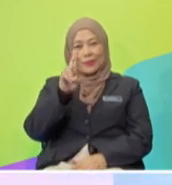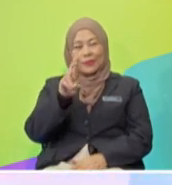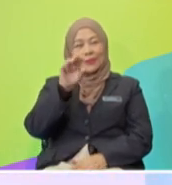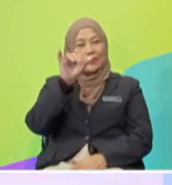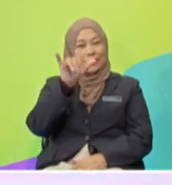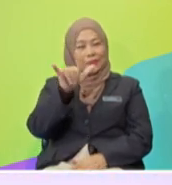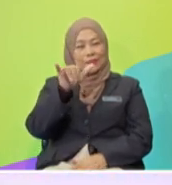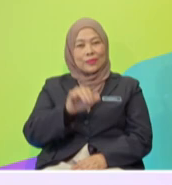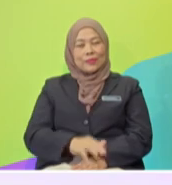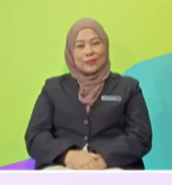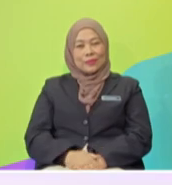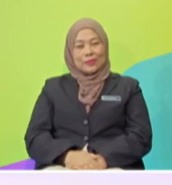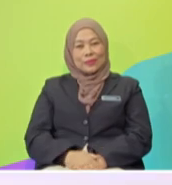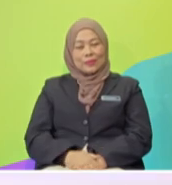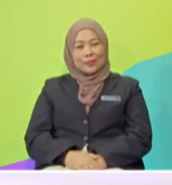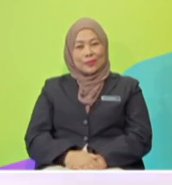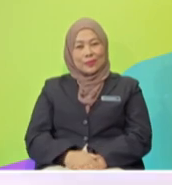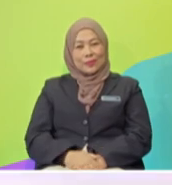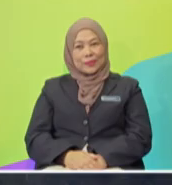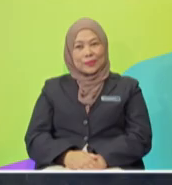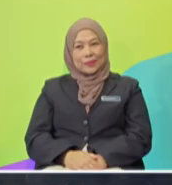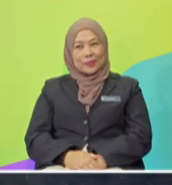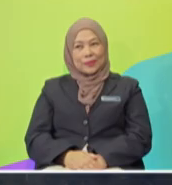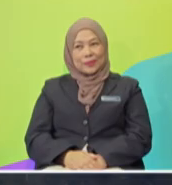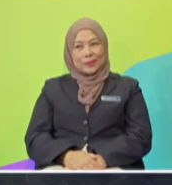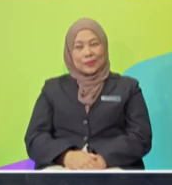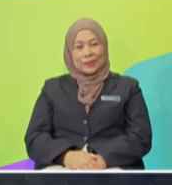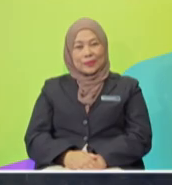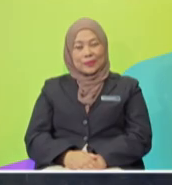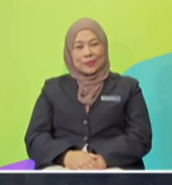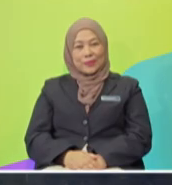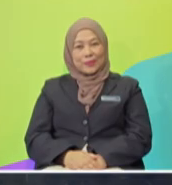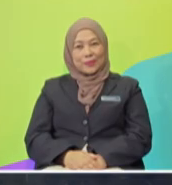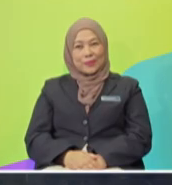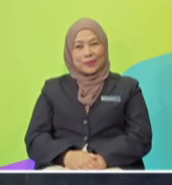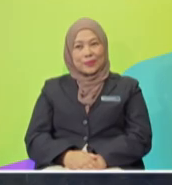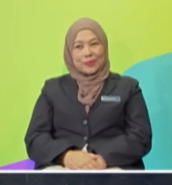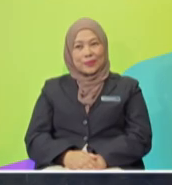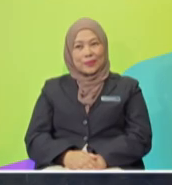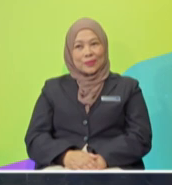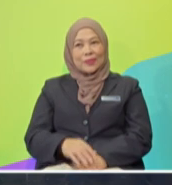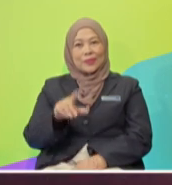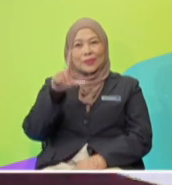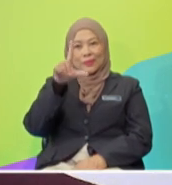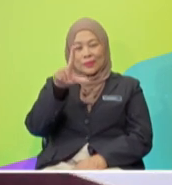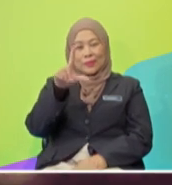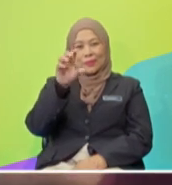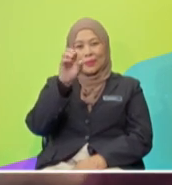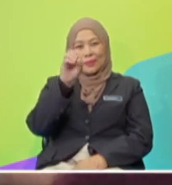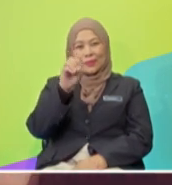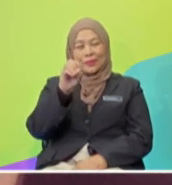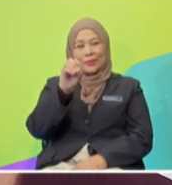L-O-R-R-Y. Lorry. Okay, now it's your turn. Okay, teacher. To spell a lorry,